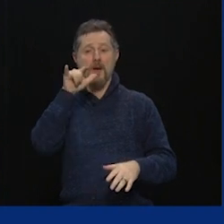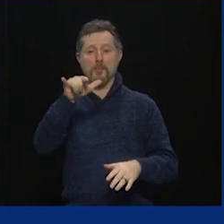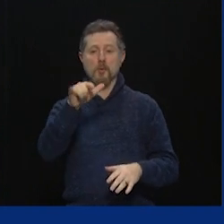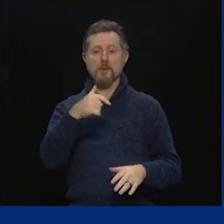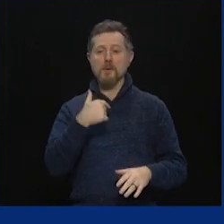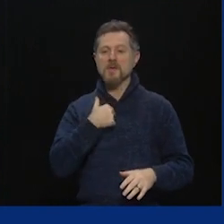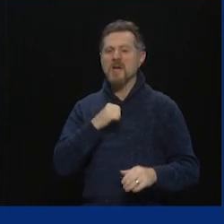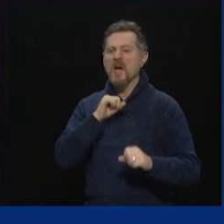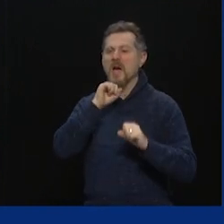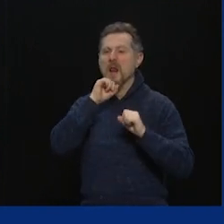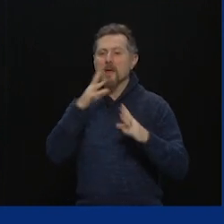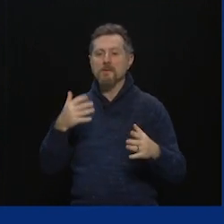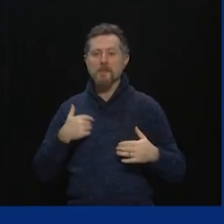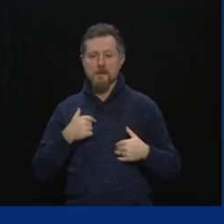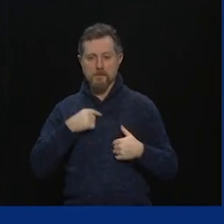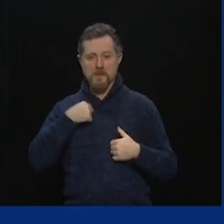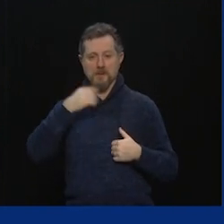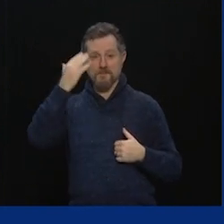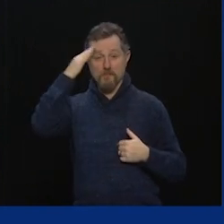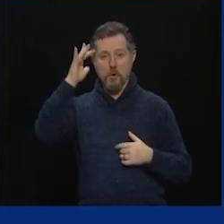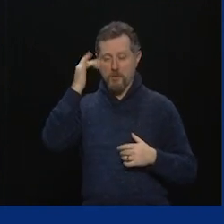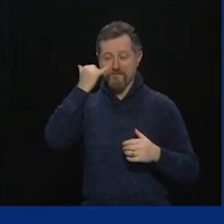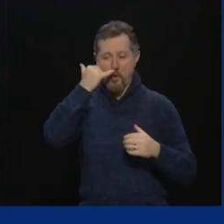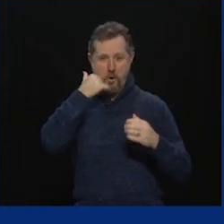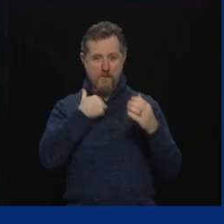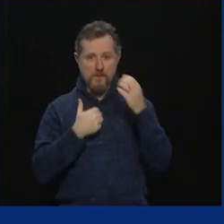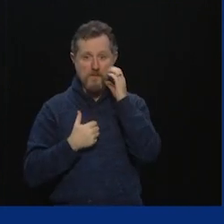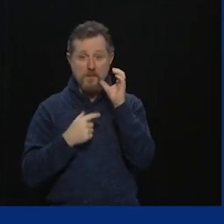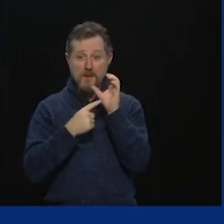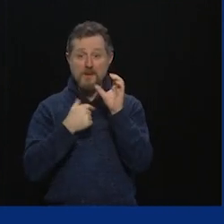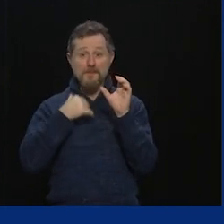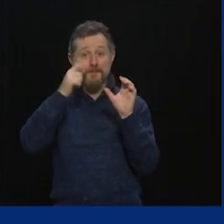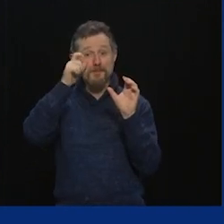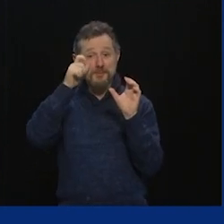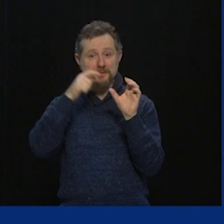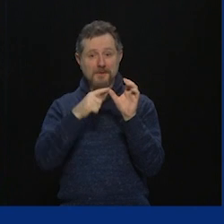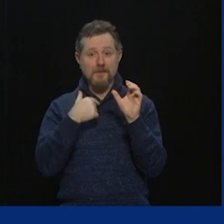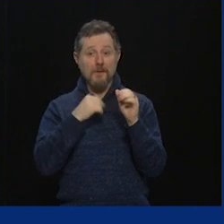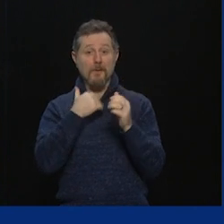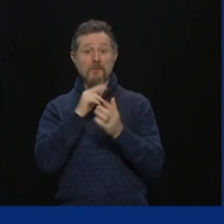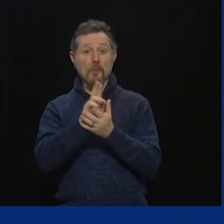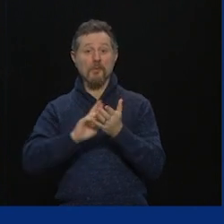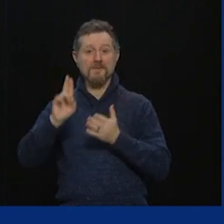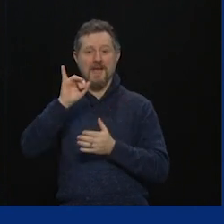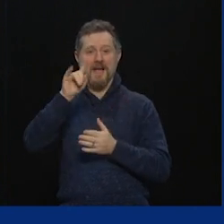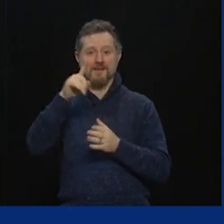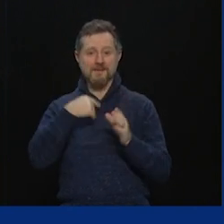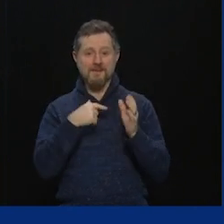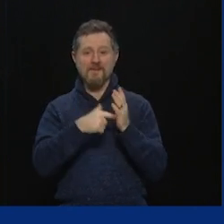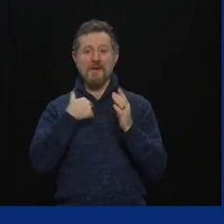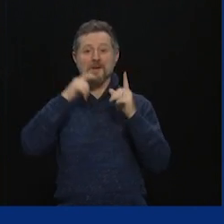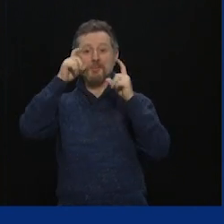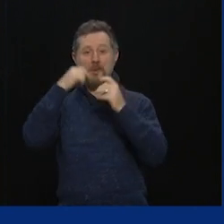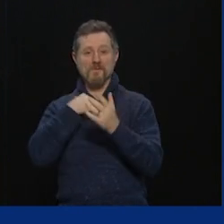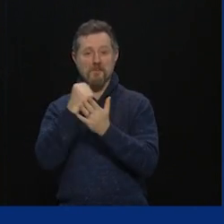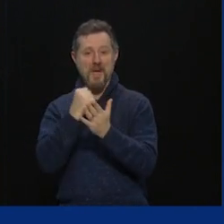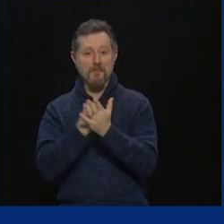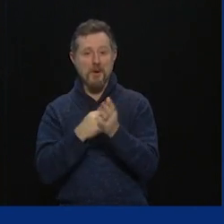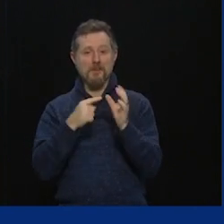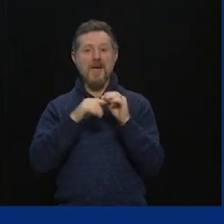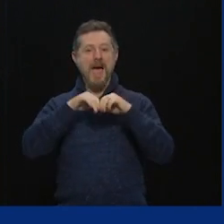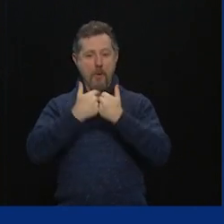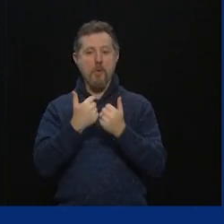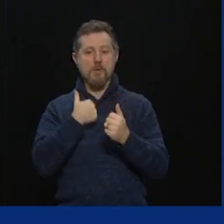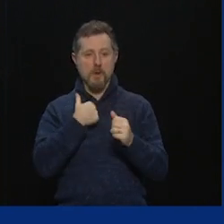my smartphone, where I only had a picture of my university ID and my passport. And that's how I left Kabul,